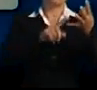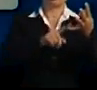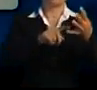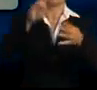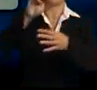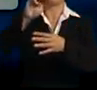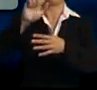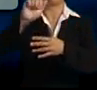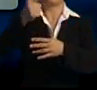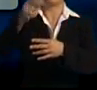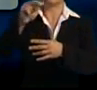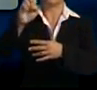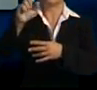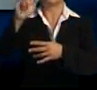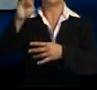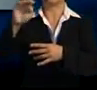With magnesium sulfate.